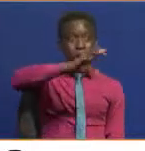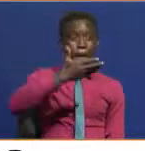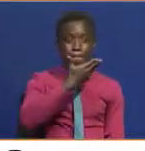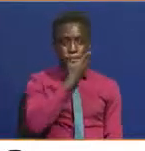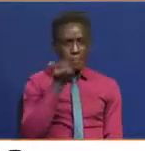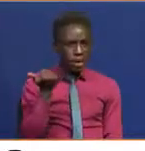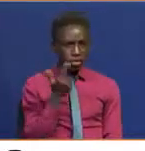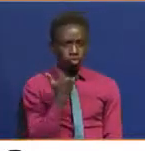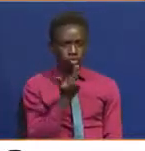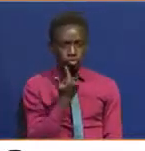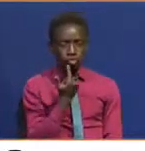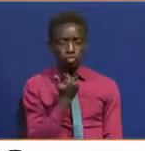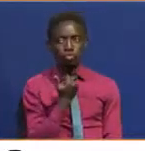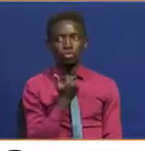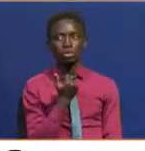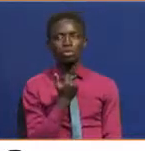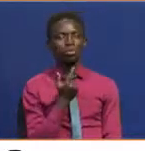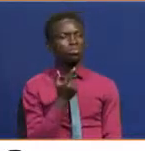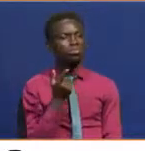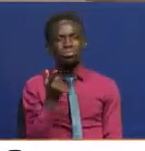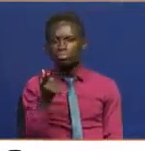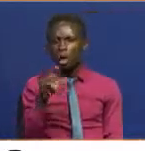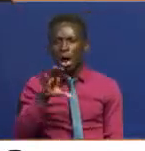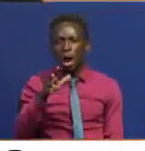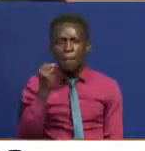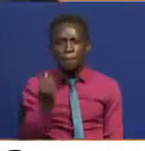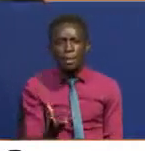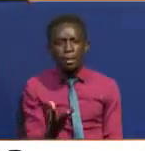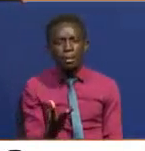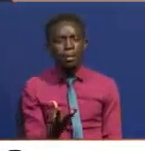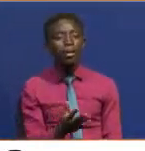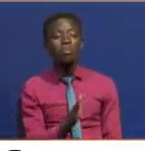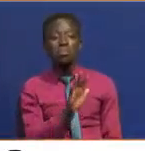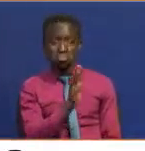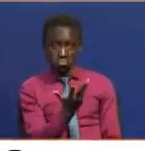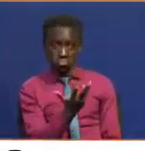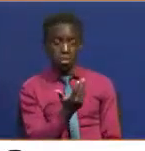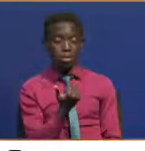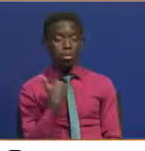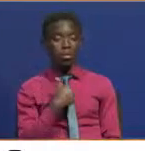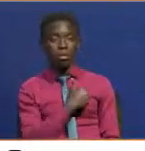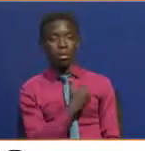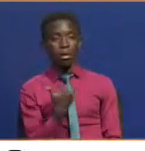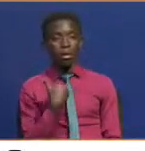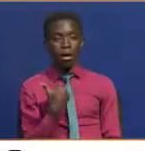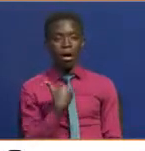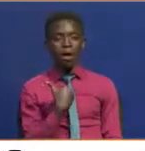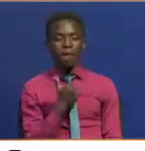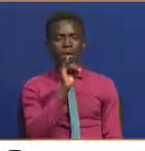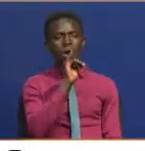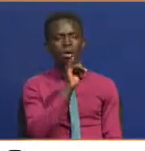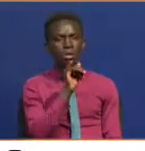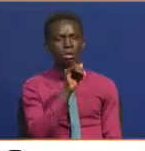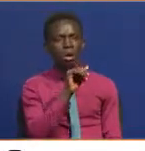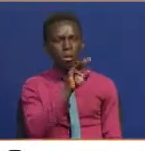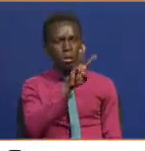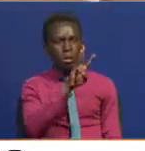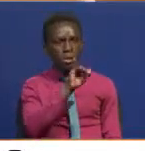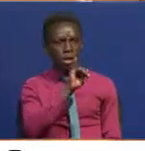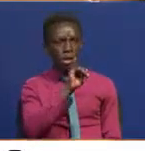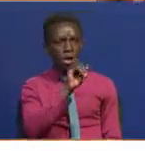Nairobi. How many counties are we talking about? So we are having around, the ones that will field.